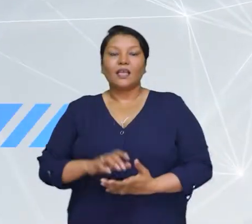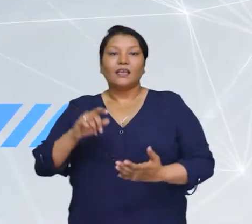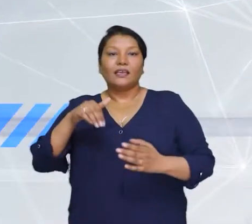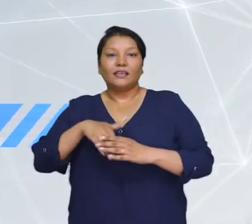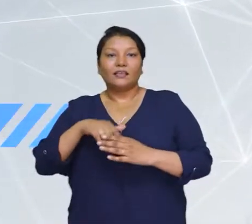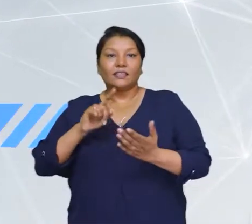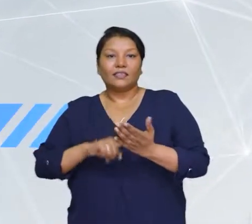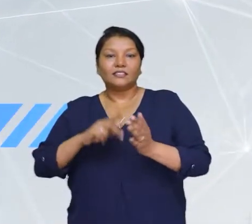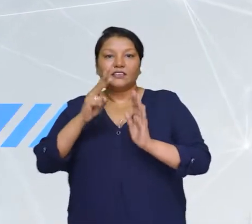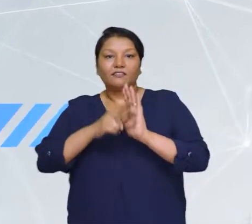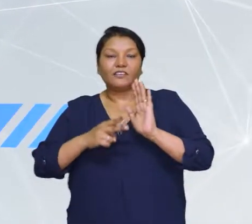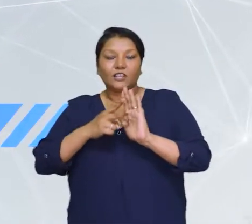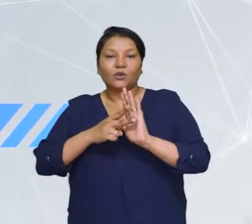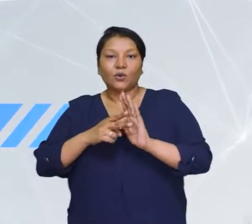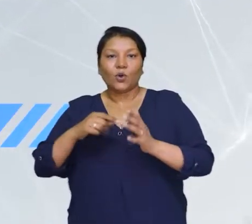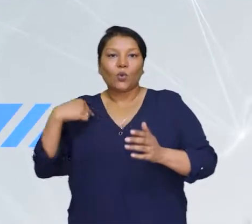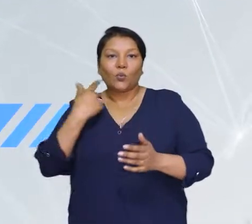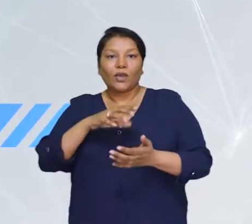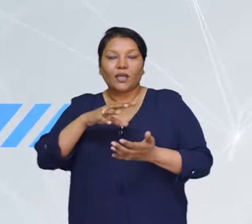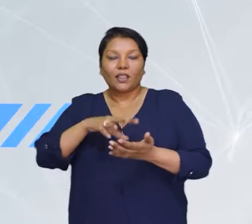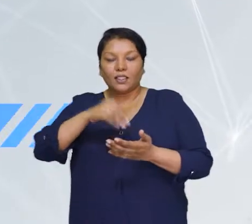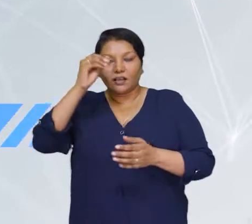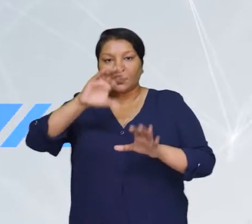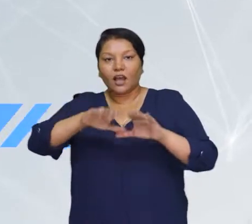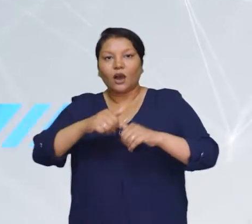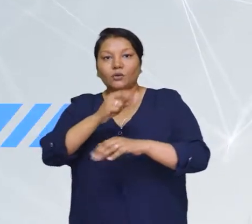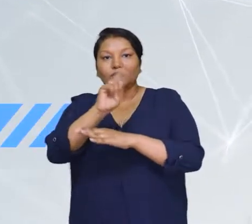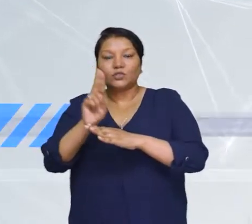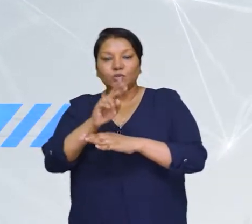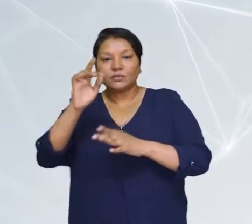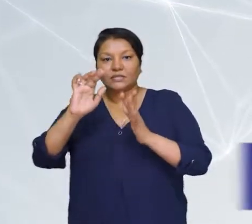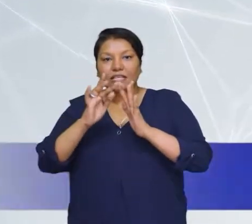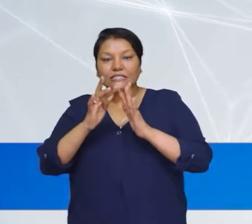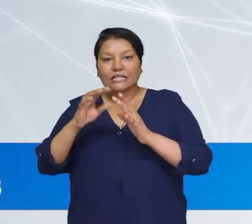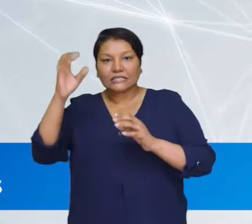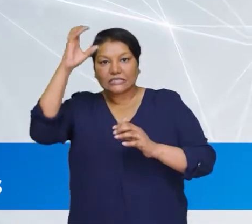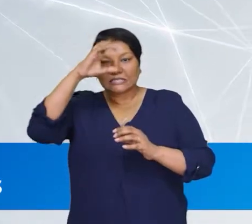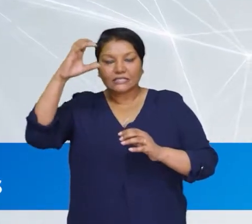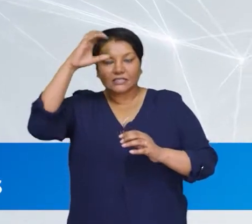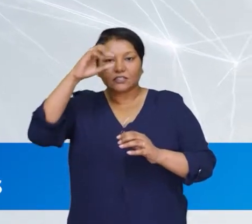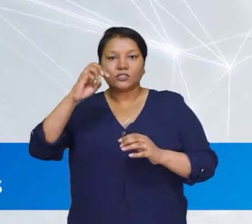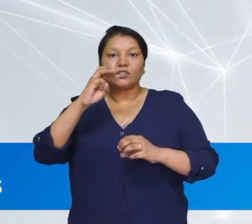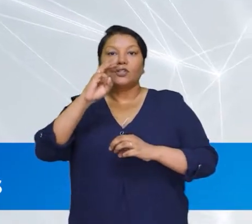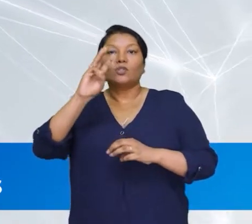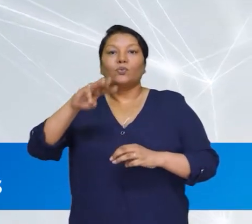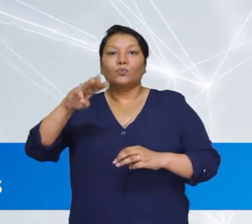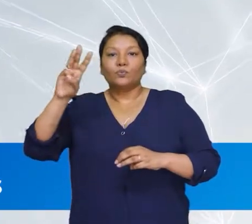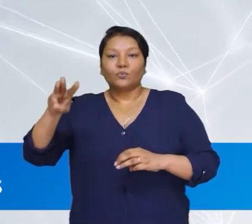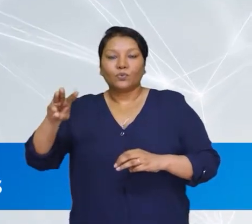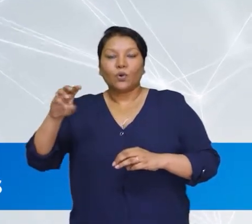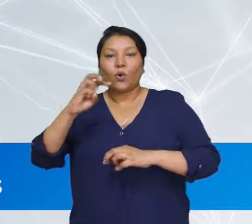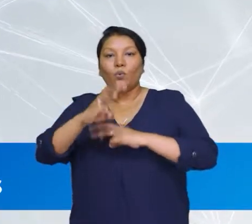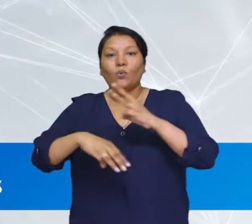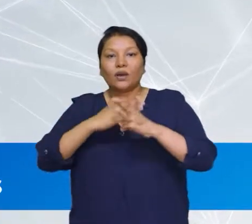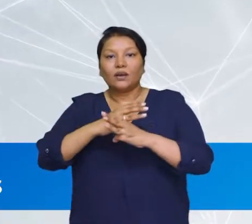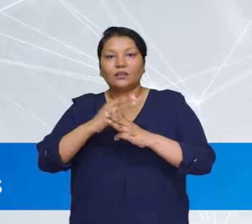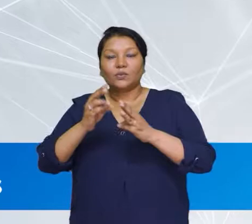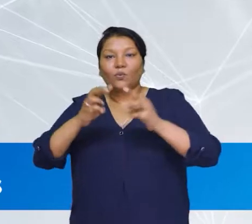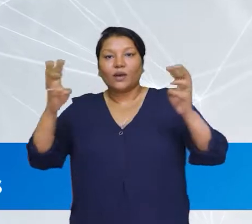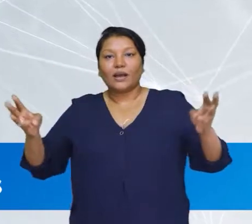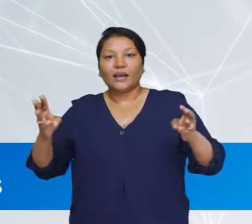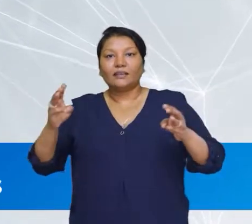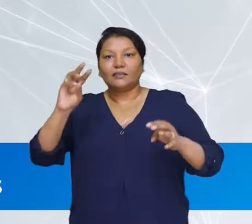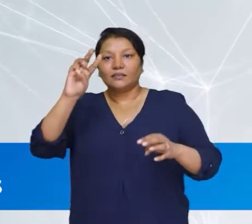This video is about using the internet to conduct searches. The World Wide Web, the web, or shortened